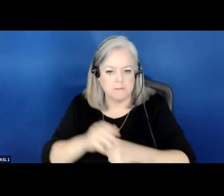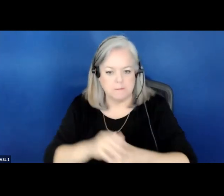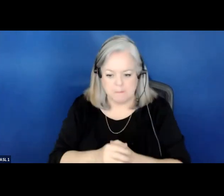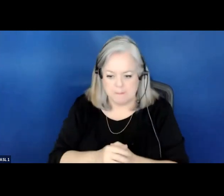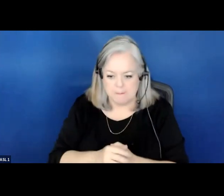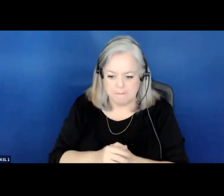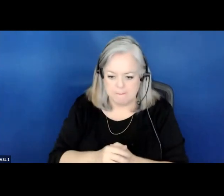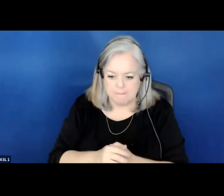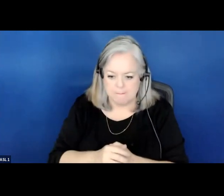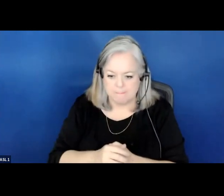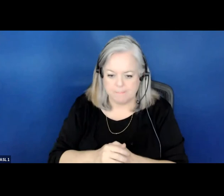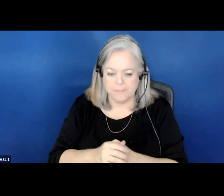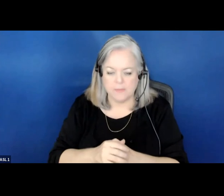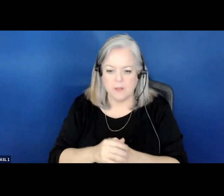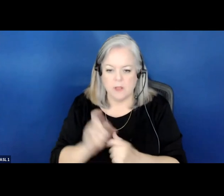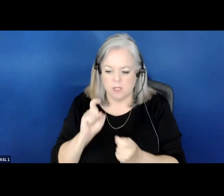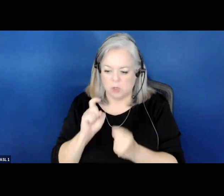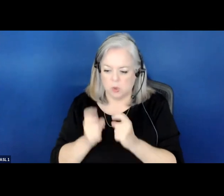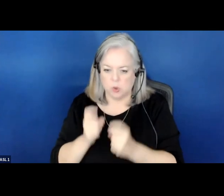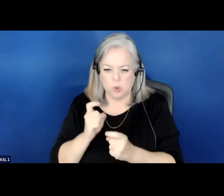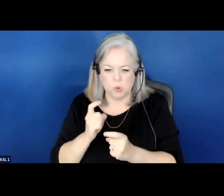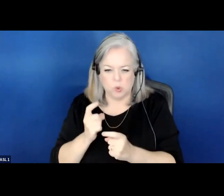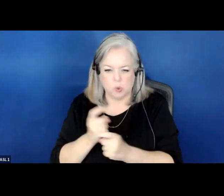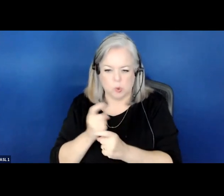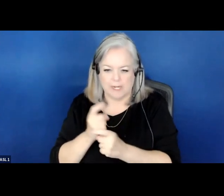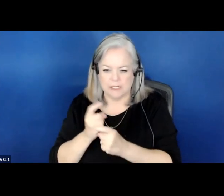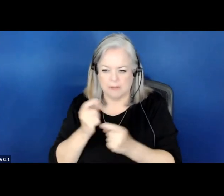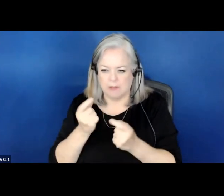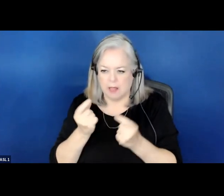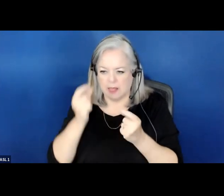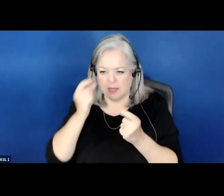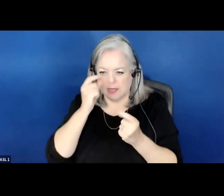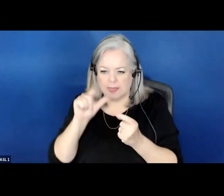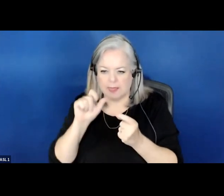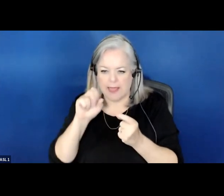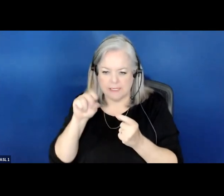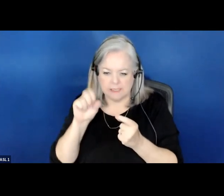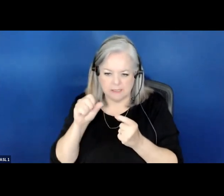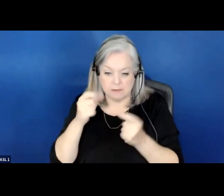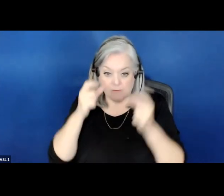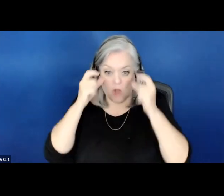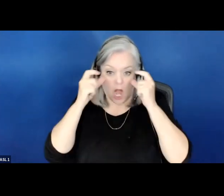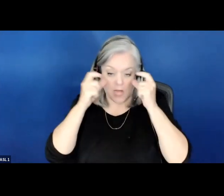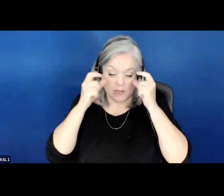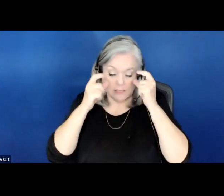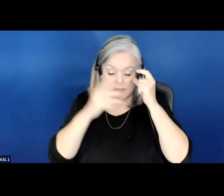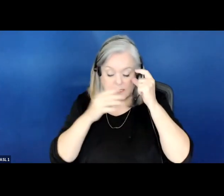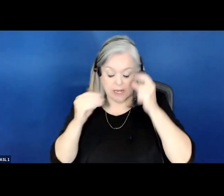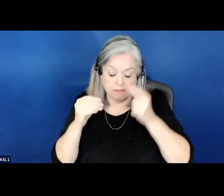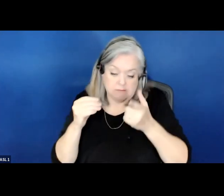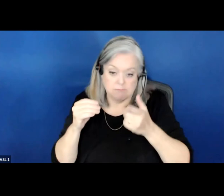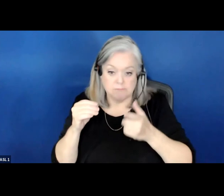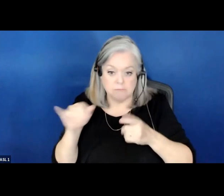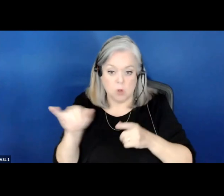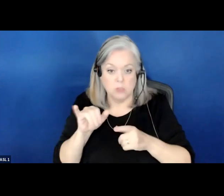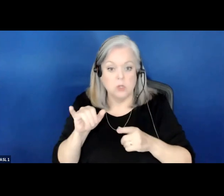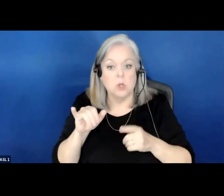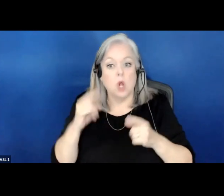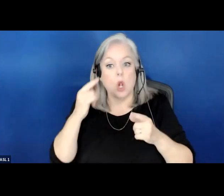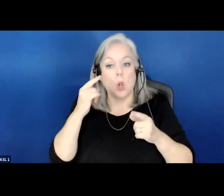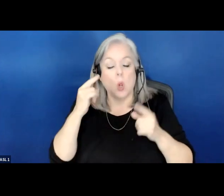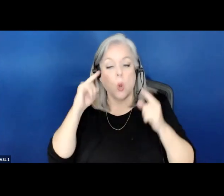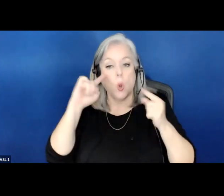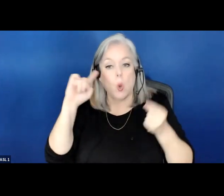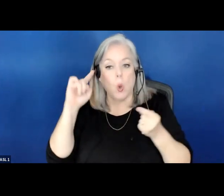corrective lenses for eyeglasses, as well as low vision aids